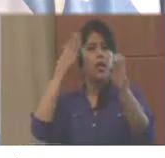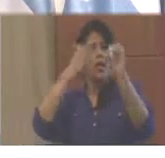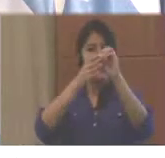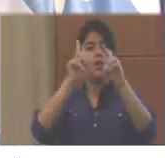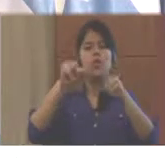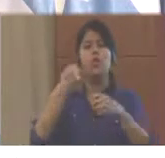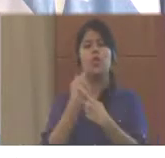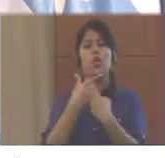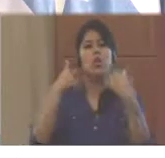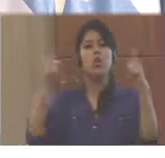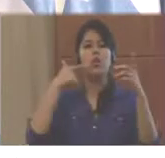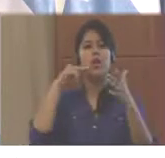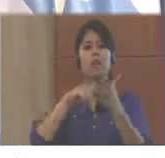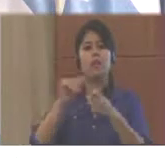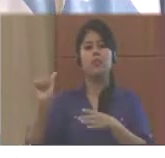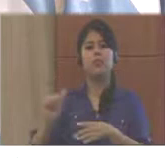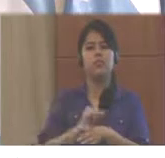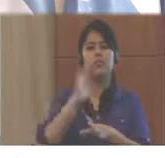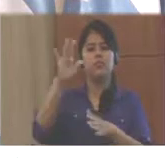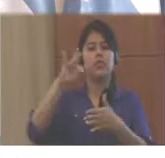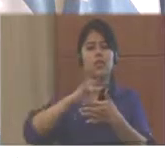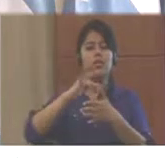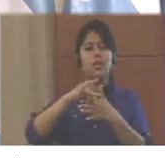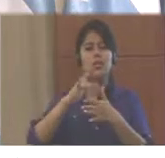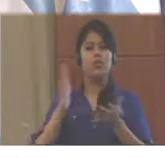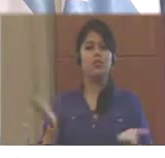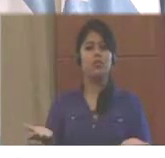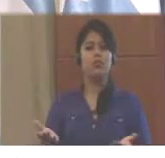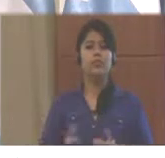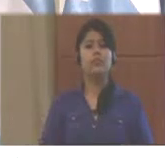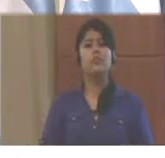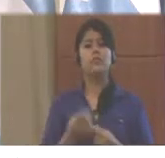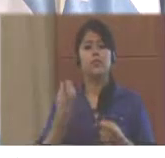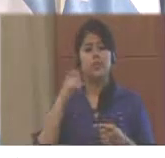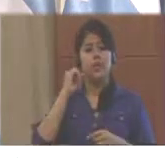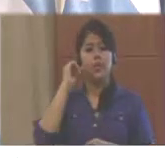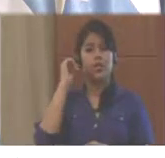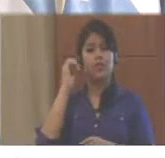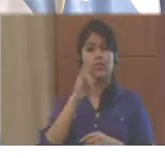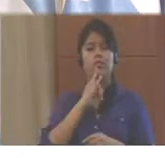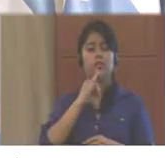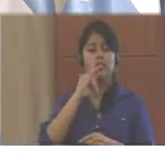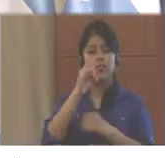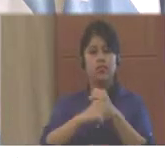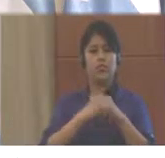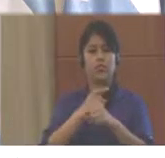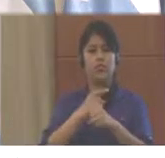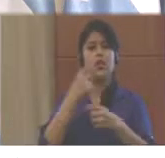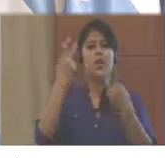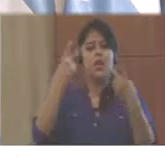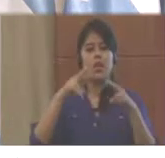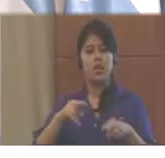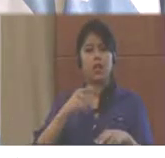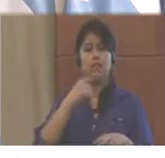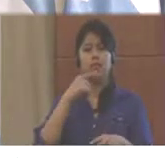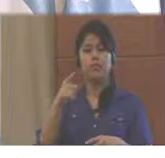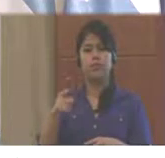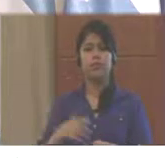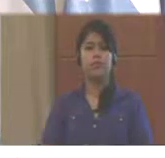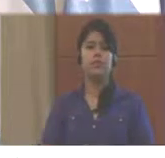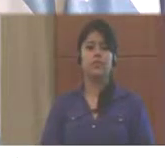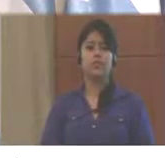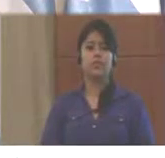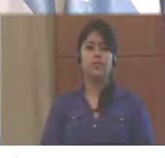risk. The UNISDR advocates for disaster risk reduction as an instrument for sustainable development, as natural hazards such